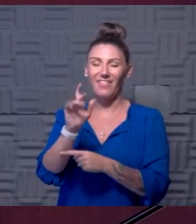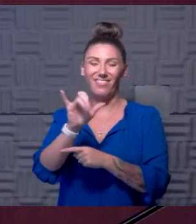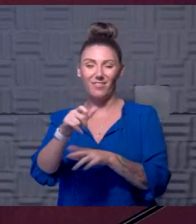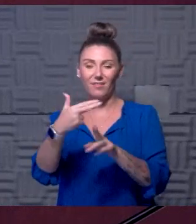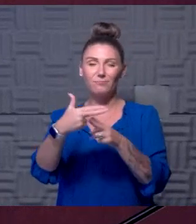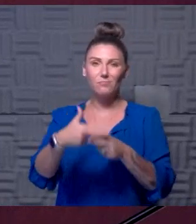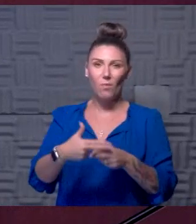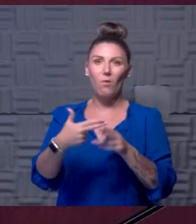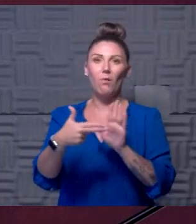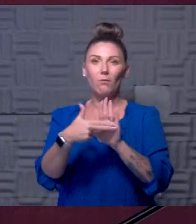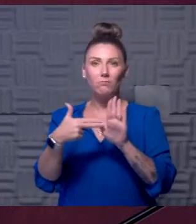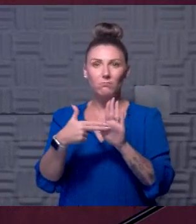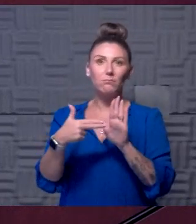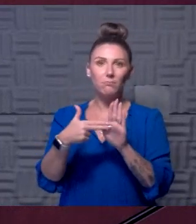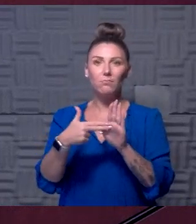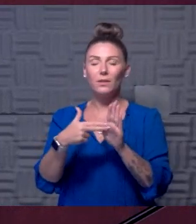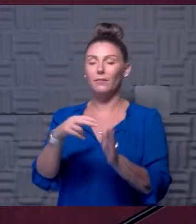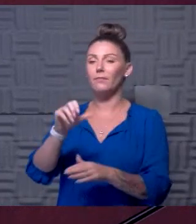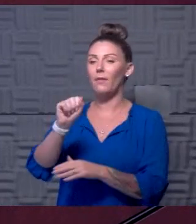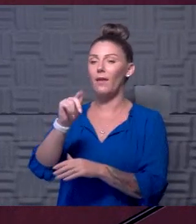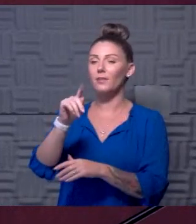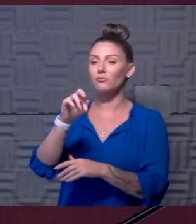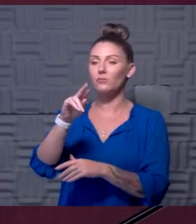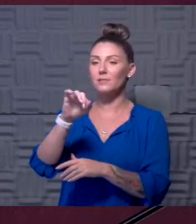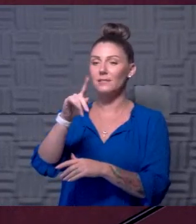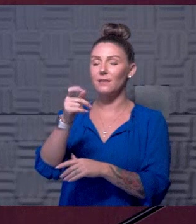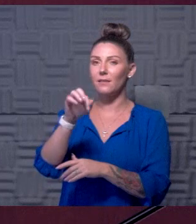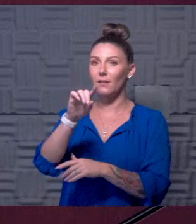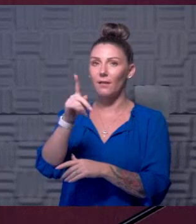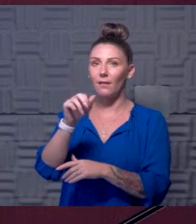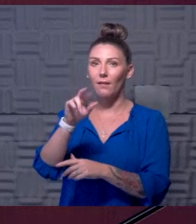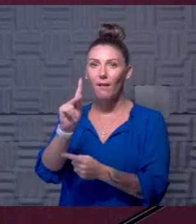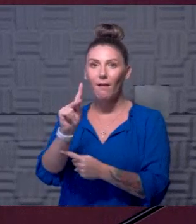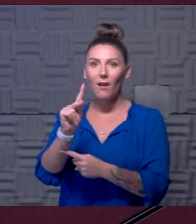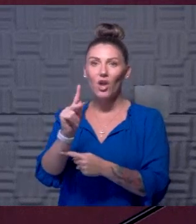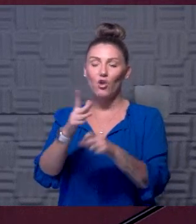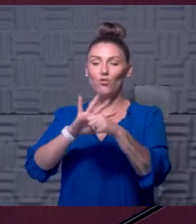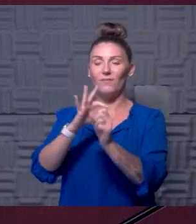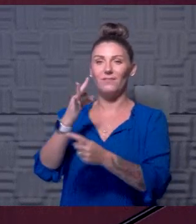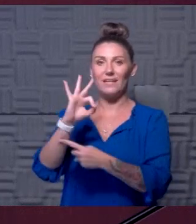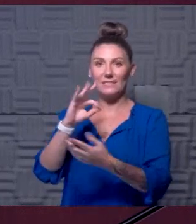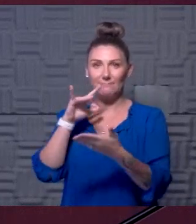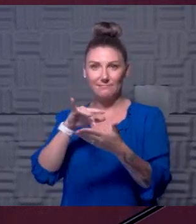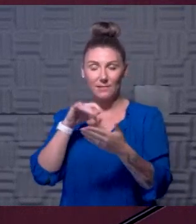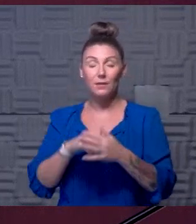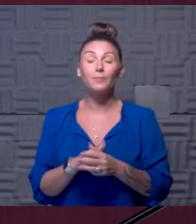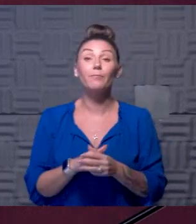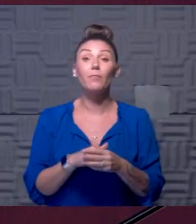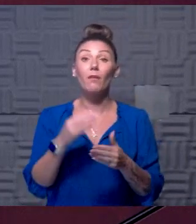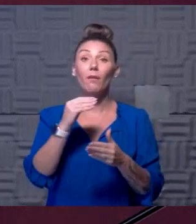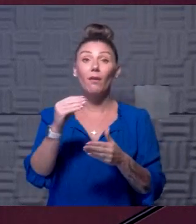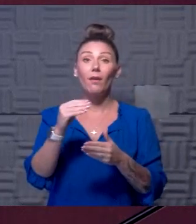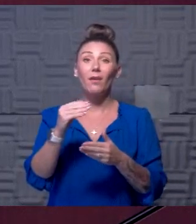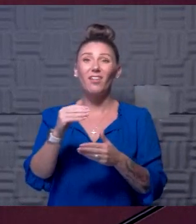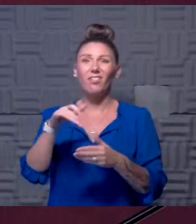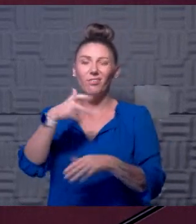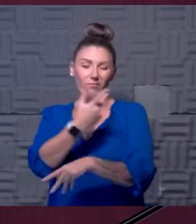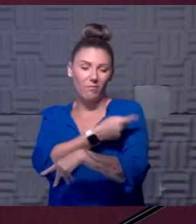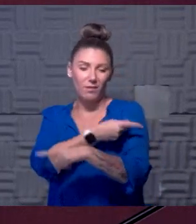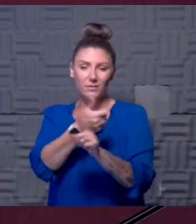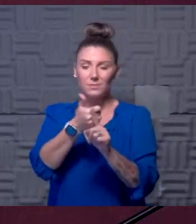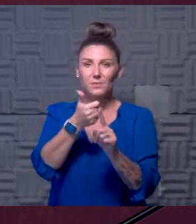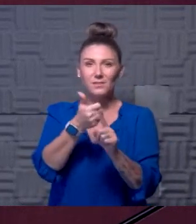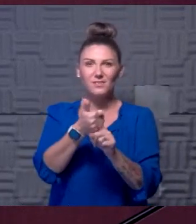Astrazeneca COVID-19 vaccine study. And this vaccine, and I'll let Dr. Pahud talk a little bit more